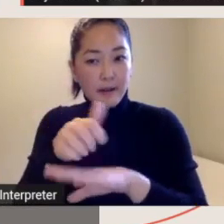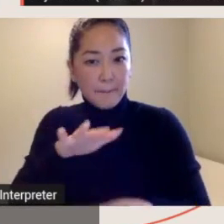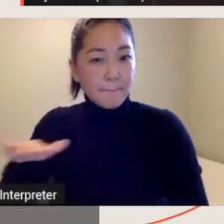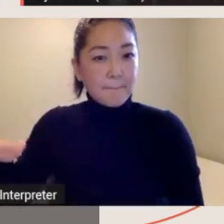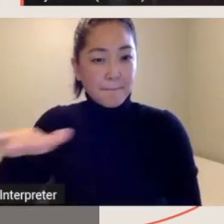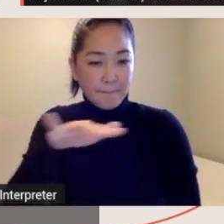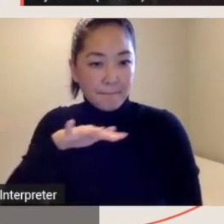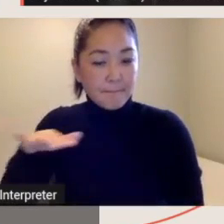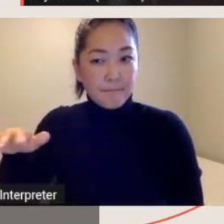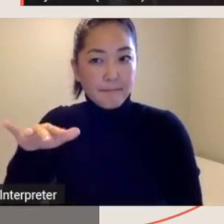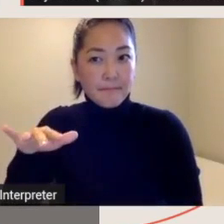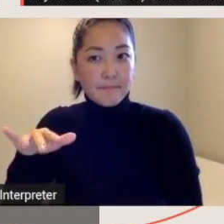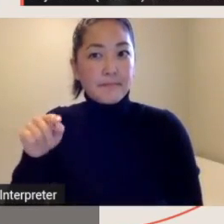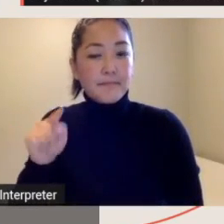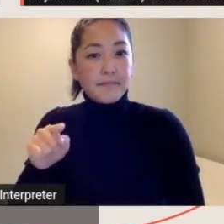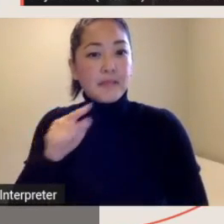this international,